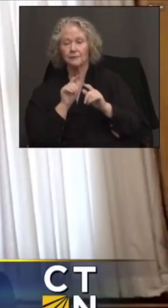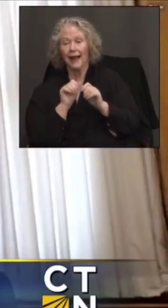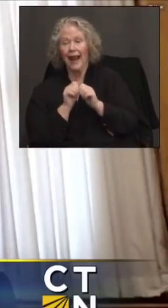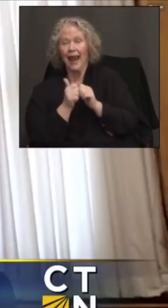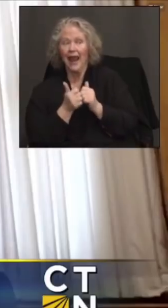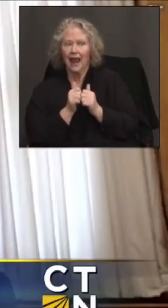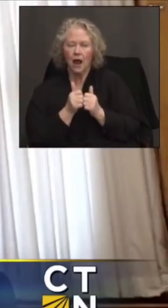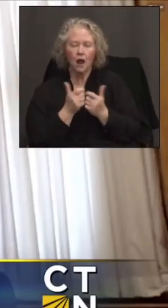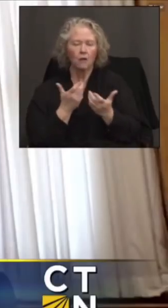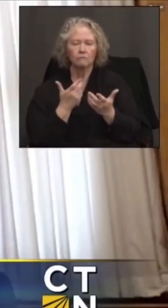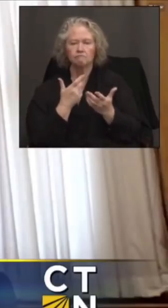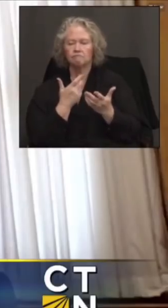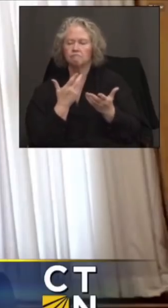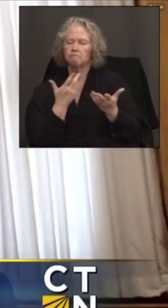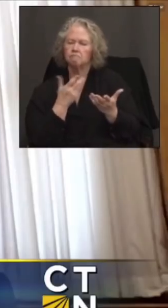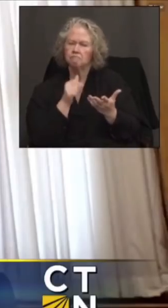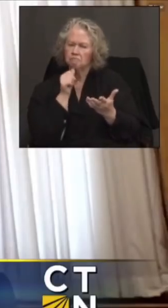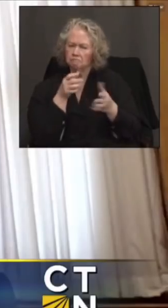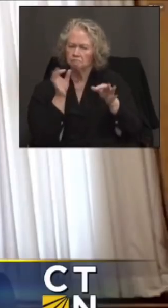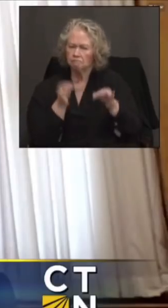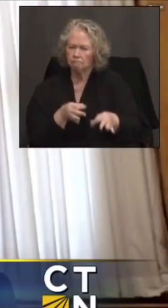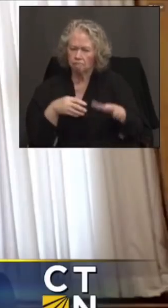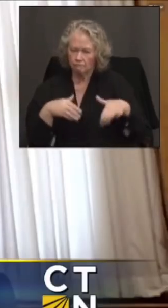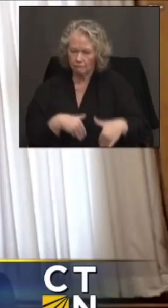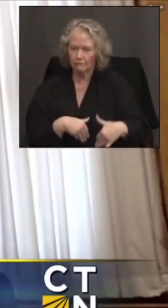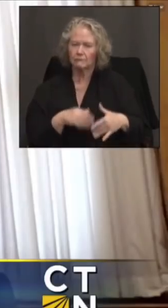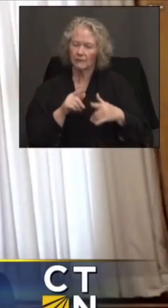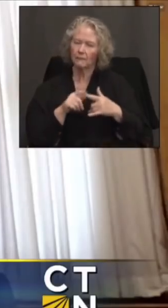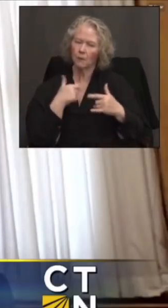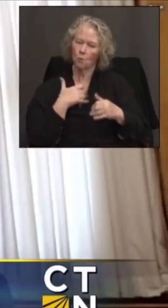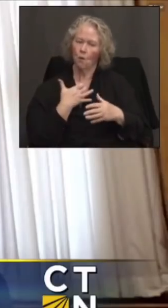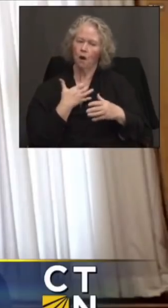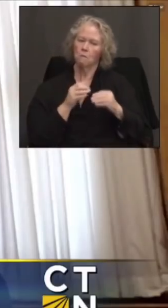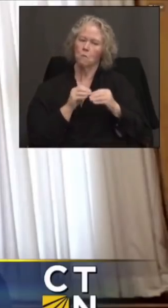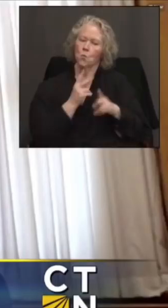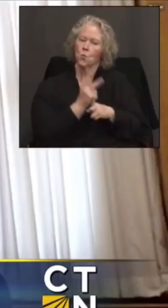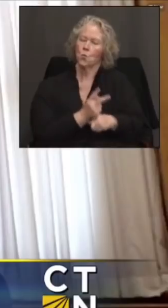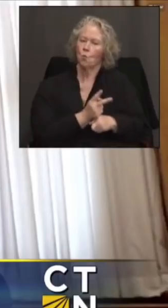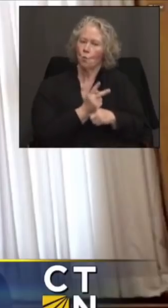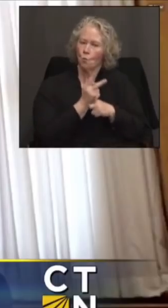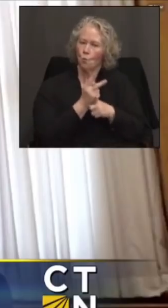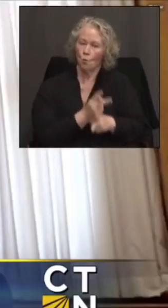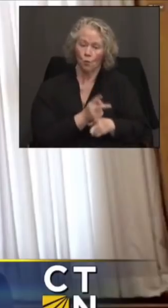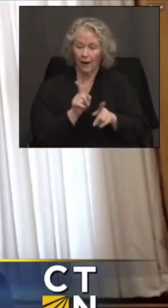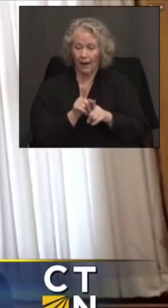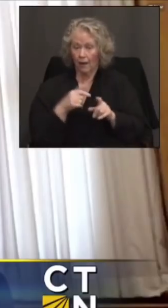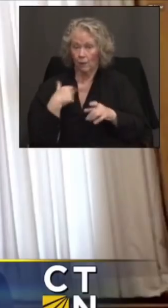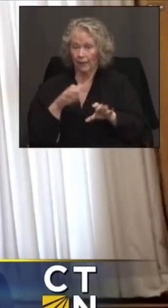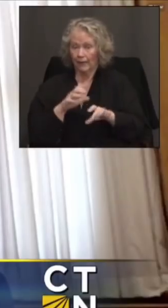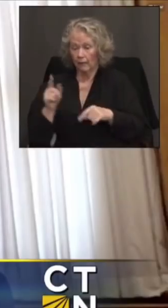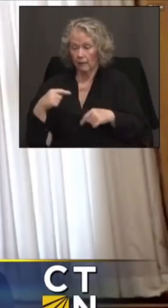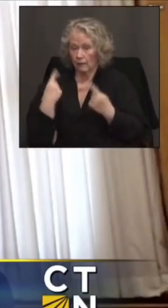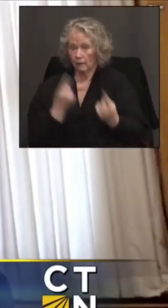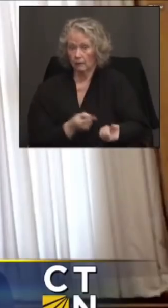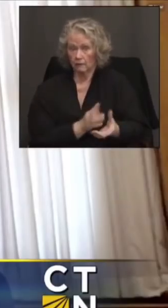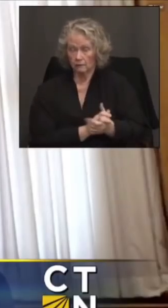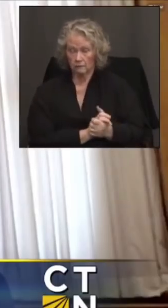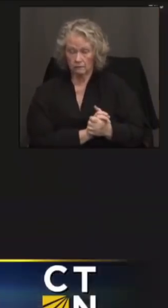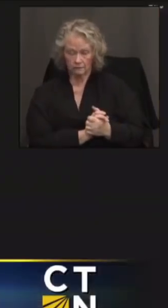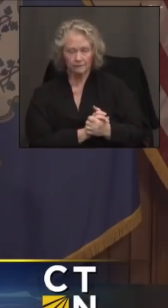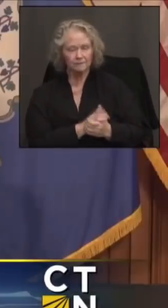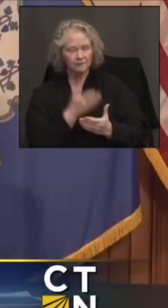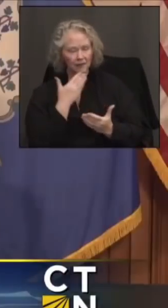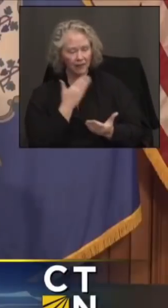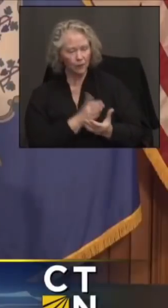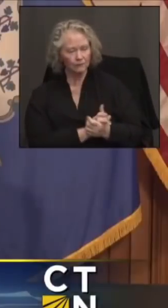and months, we're unsure at this point, but, we're going to err on the side of caution as we have done throughout the crisis. Thank